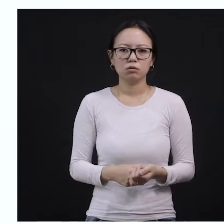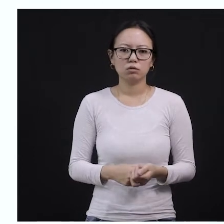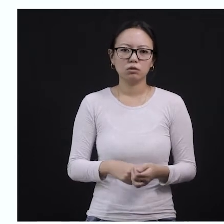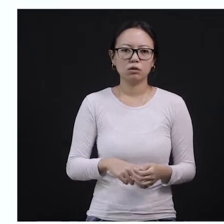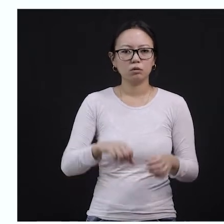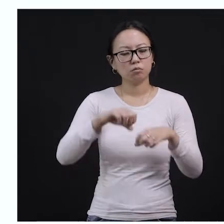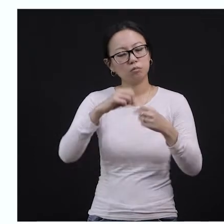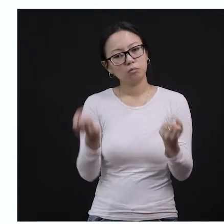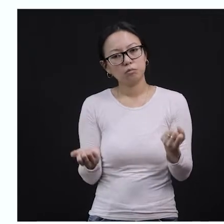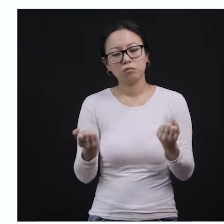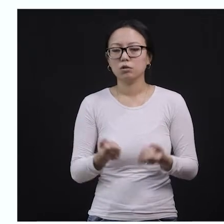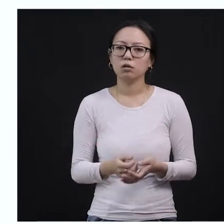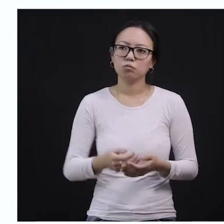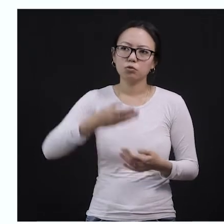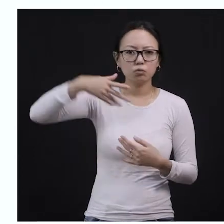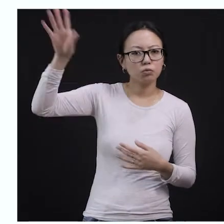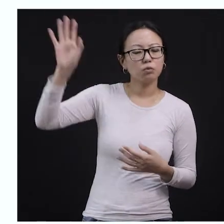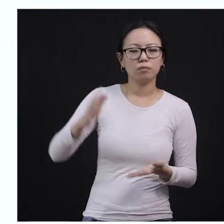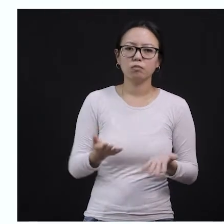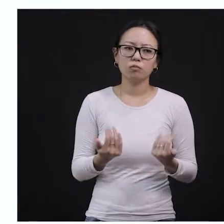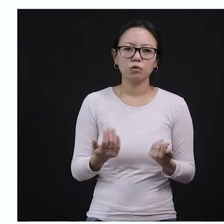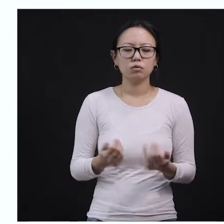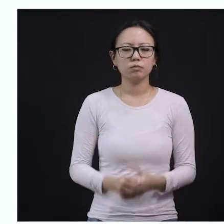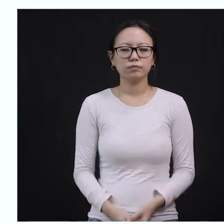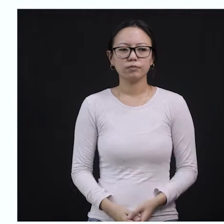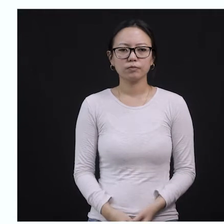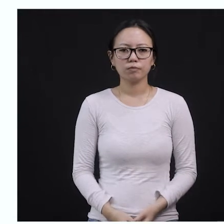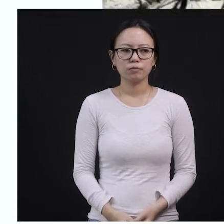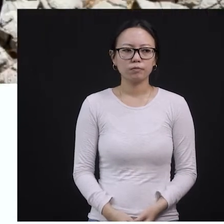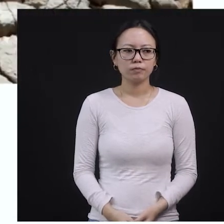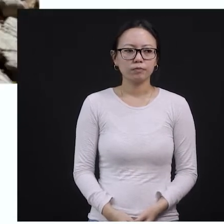cyclonic rainfall or the cyclonic kind of situation.